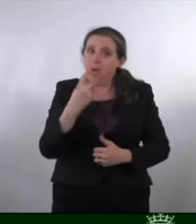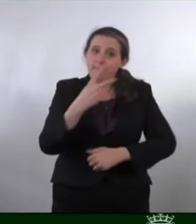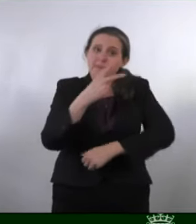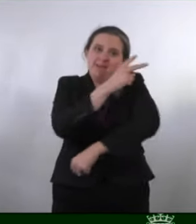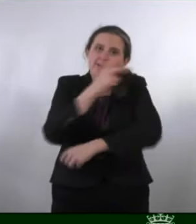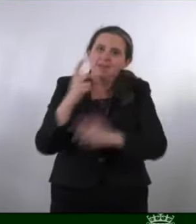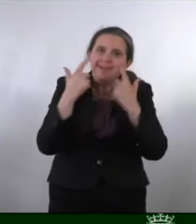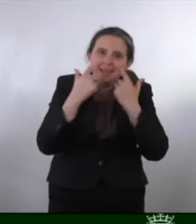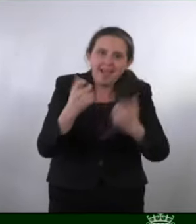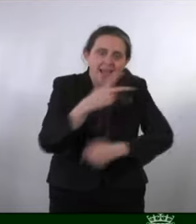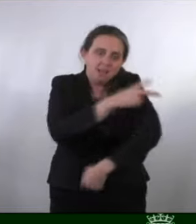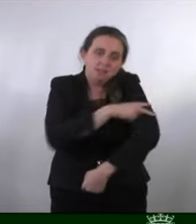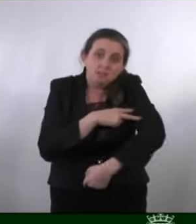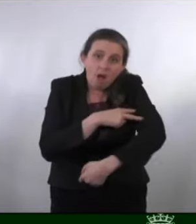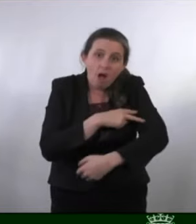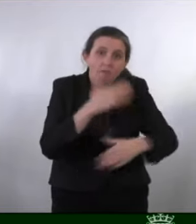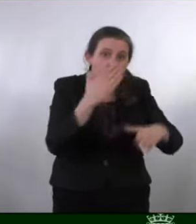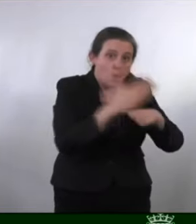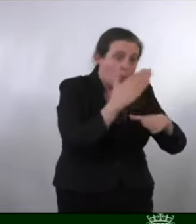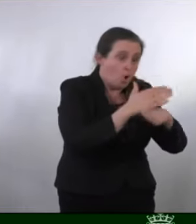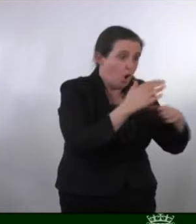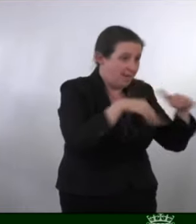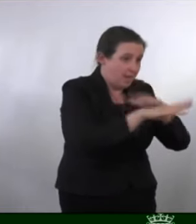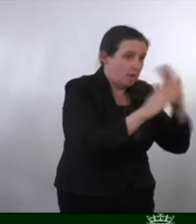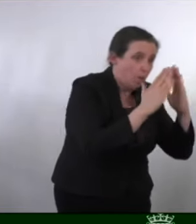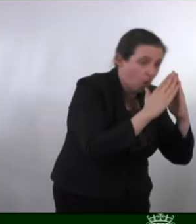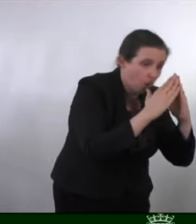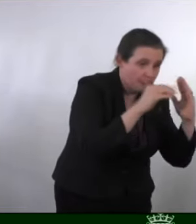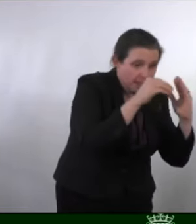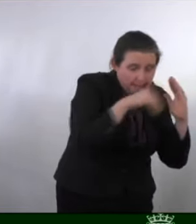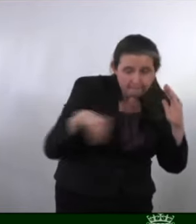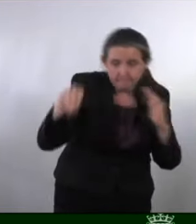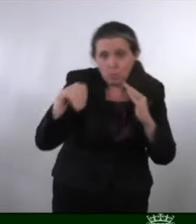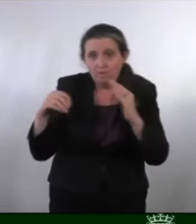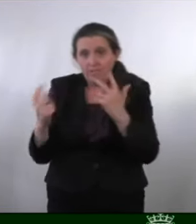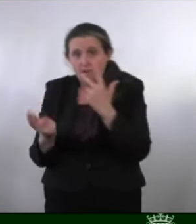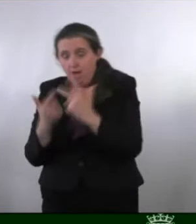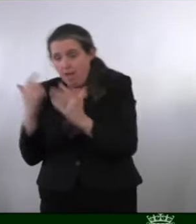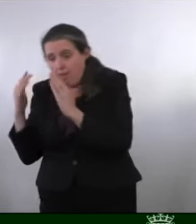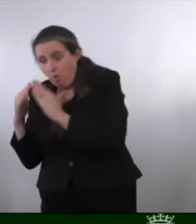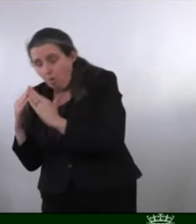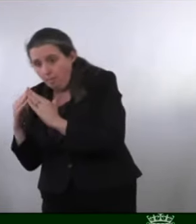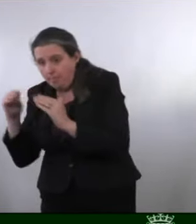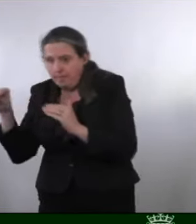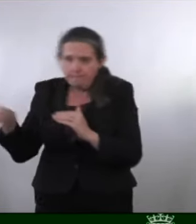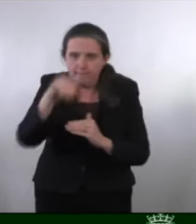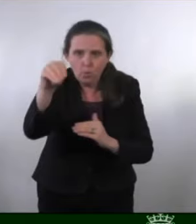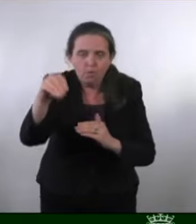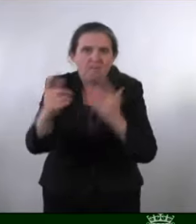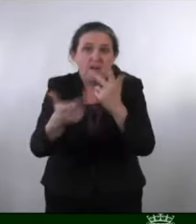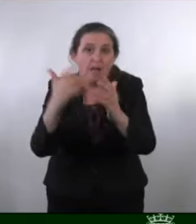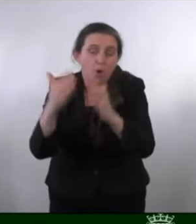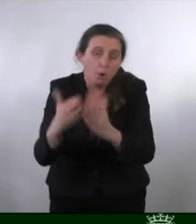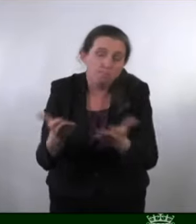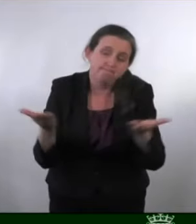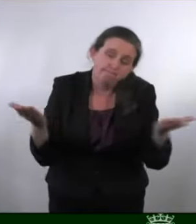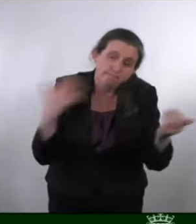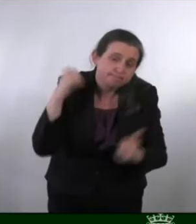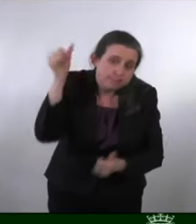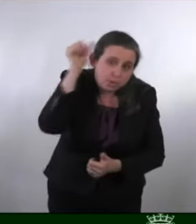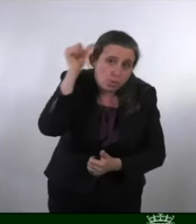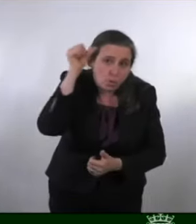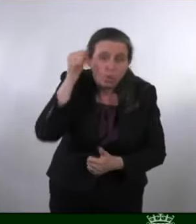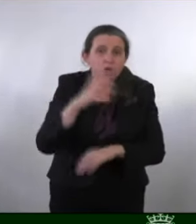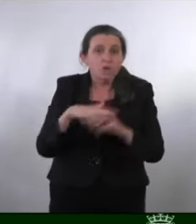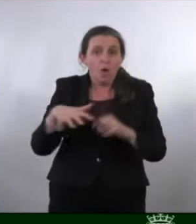pandemic. Very often it's not the visitors, it's not the family members who are importing the disease. Alas, I'm afraid sometimes